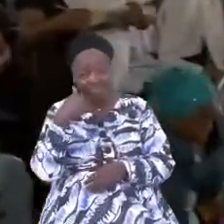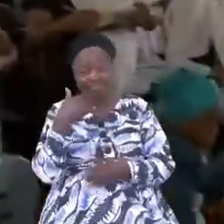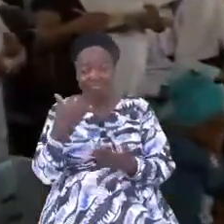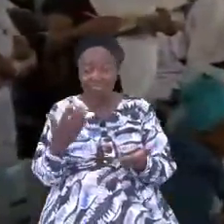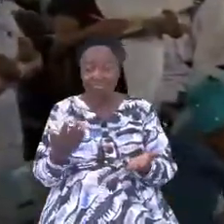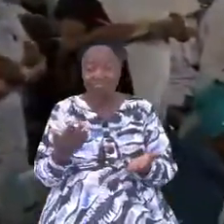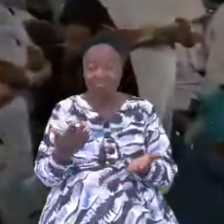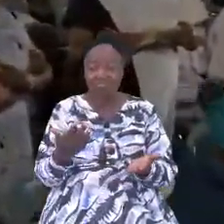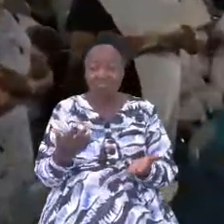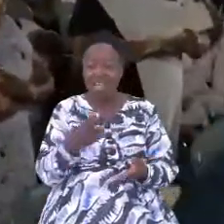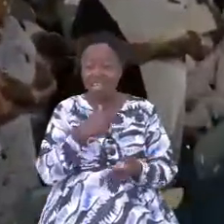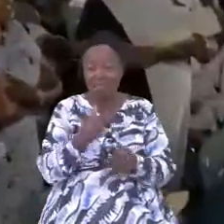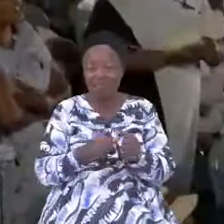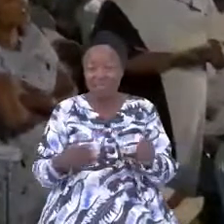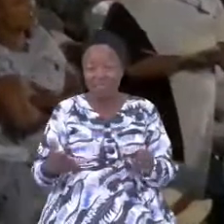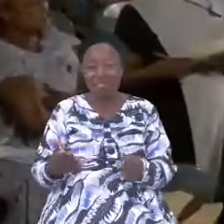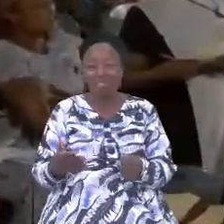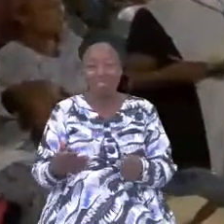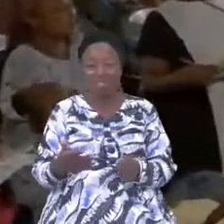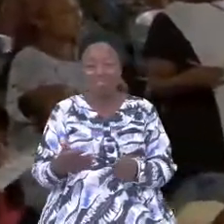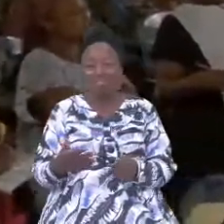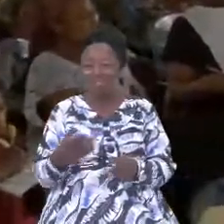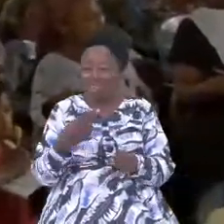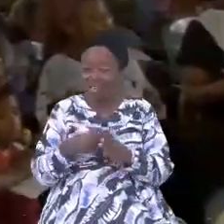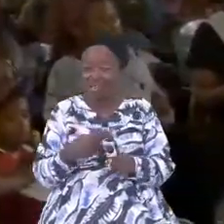On the left.